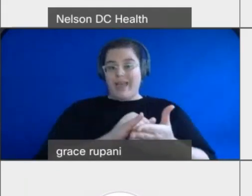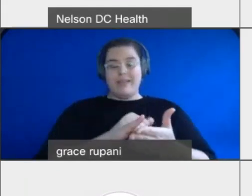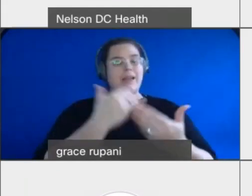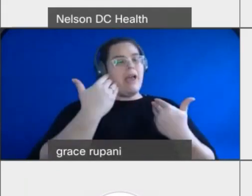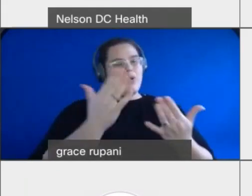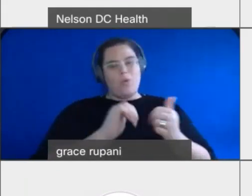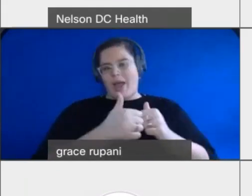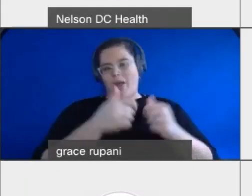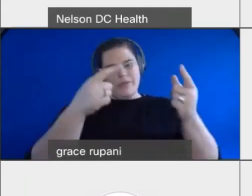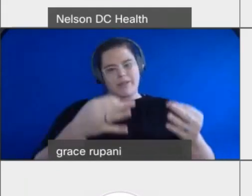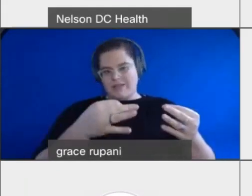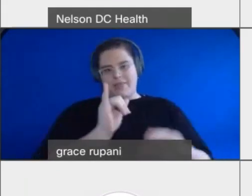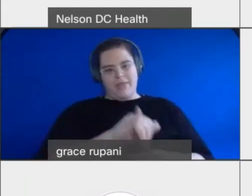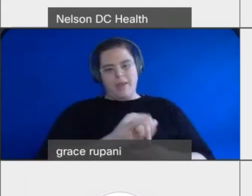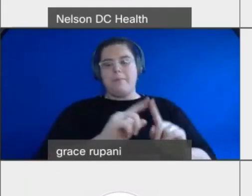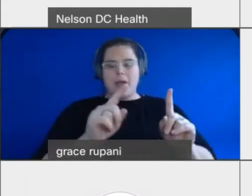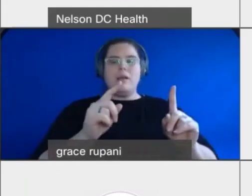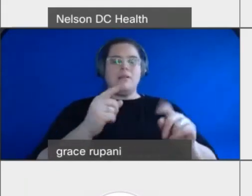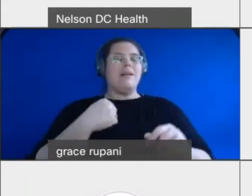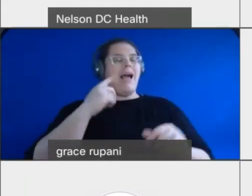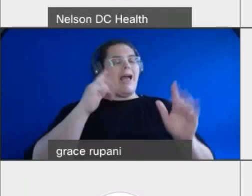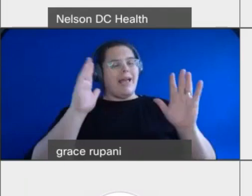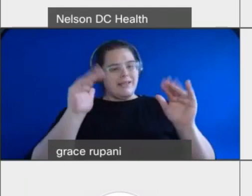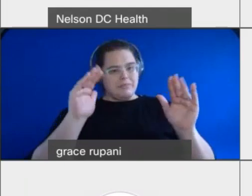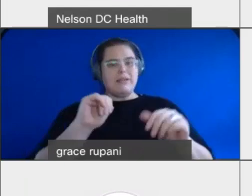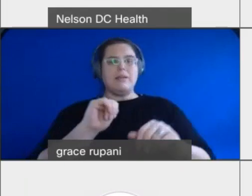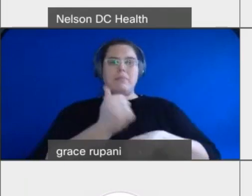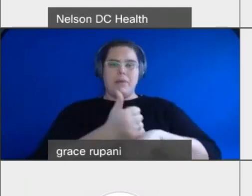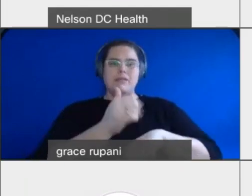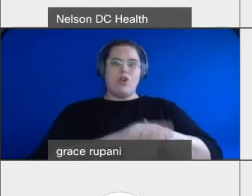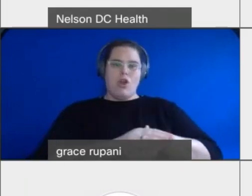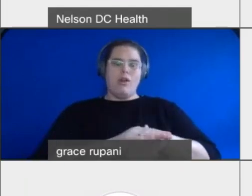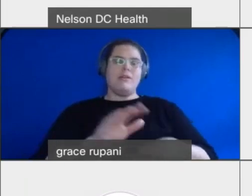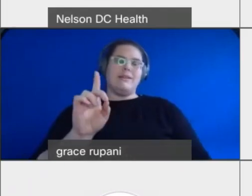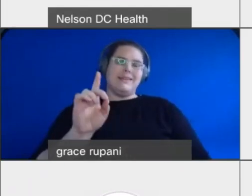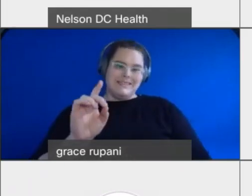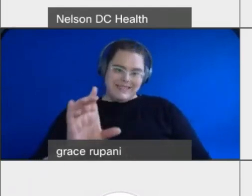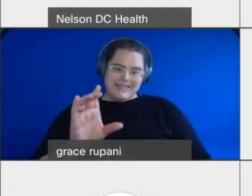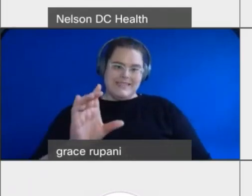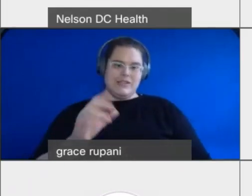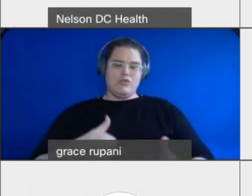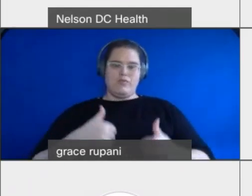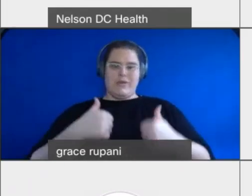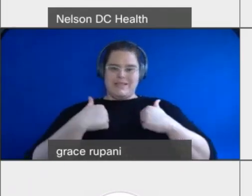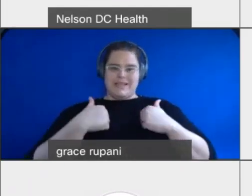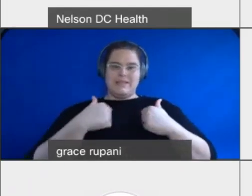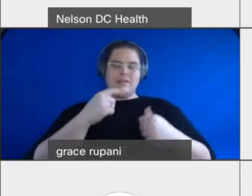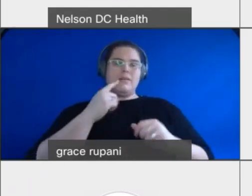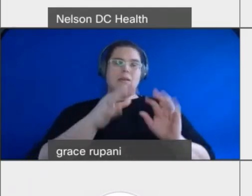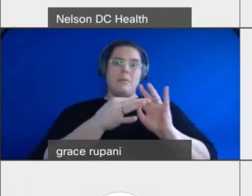made based on the data in the district about outcomes for people based on age. While I know